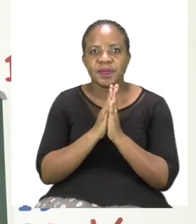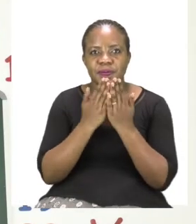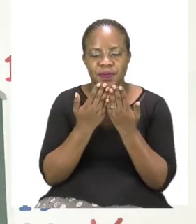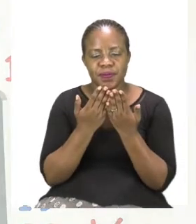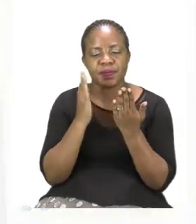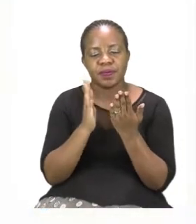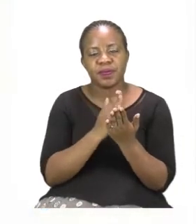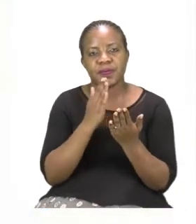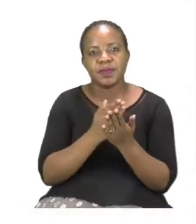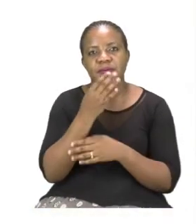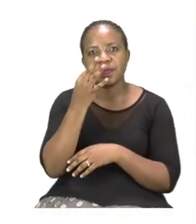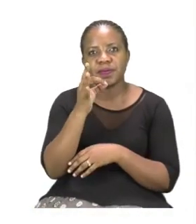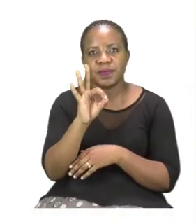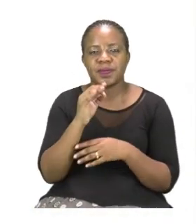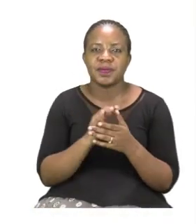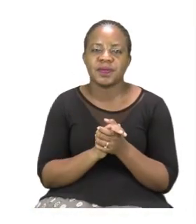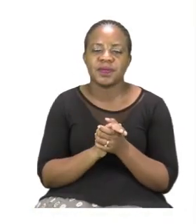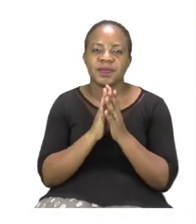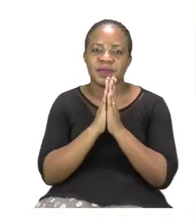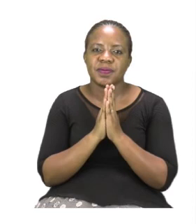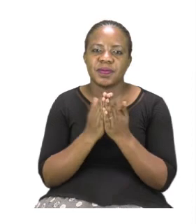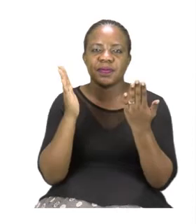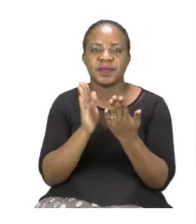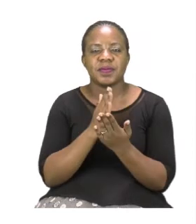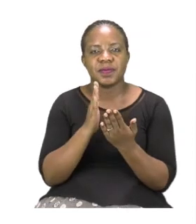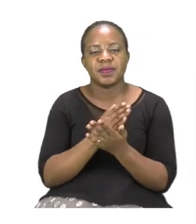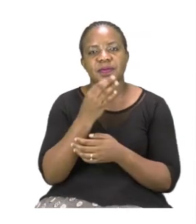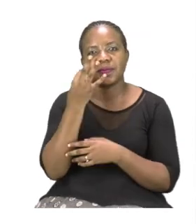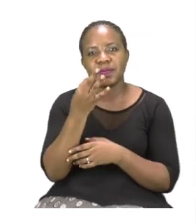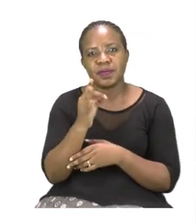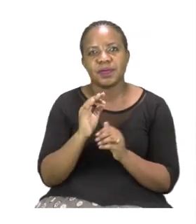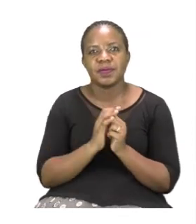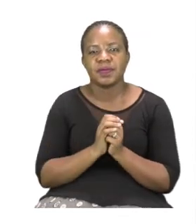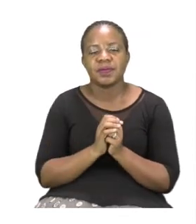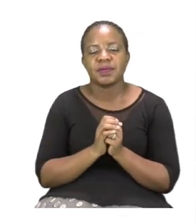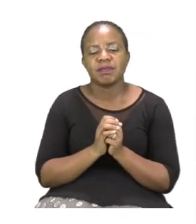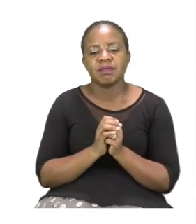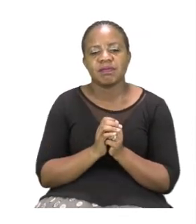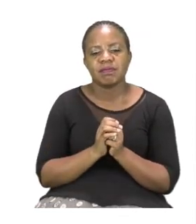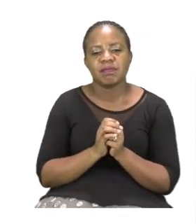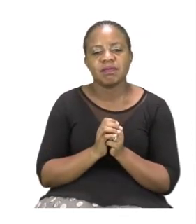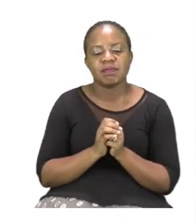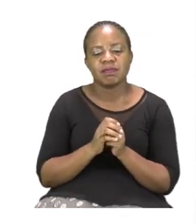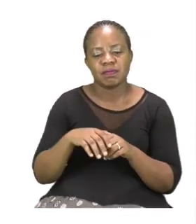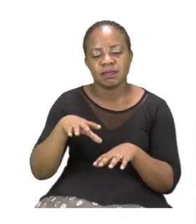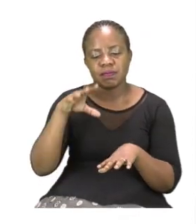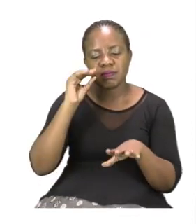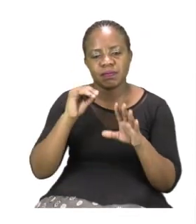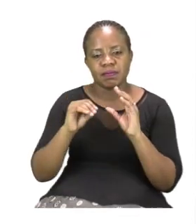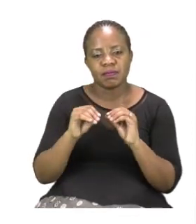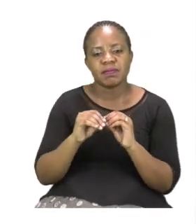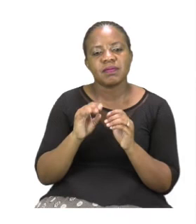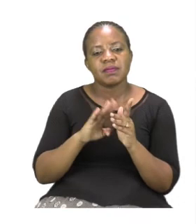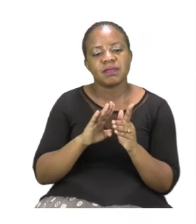9. On page 9, we are talking about the Namibian flag. But not just